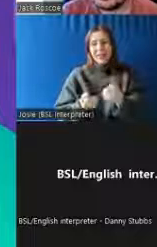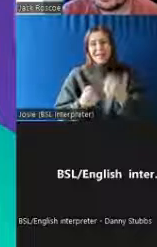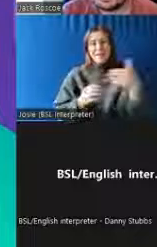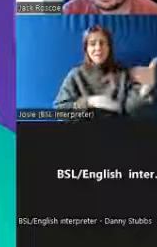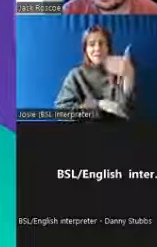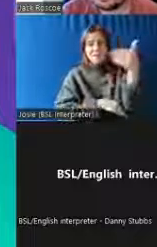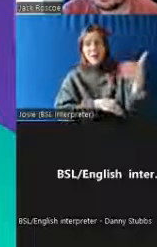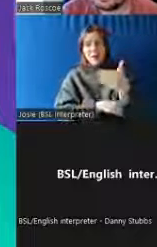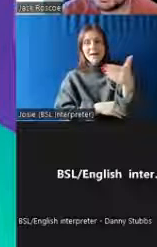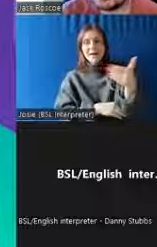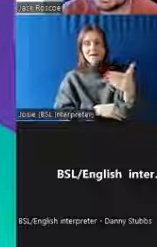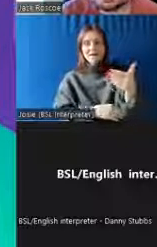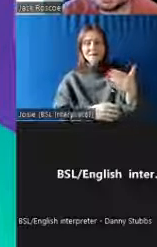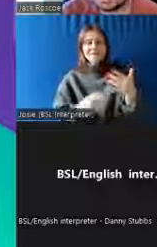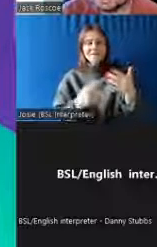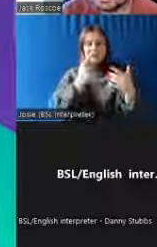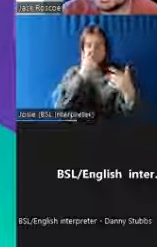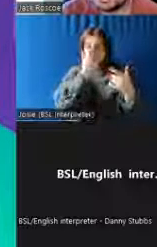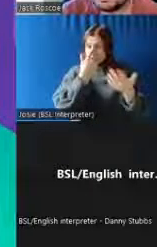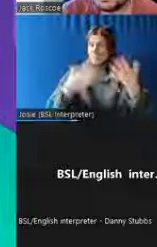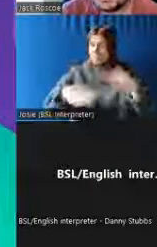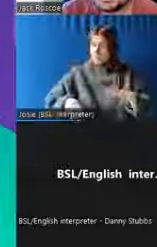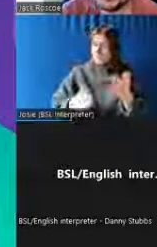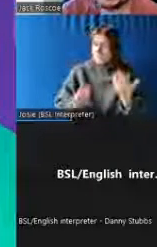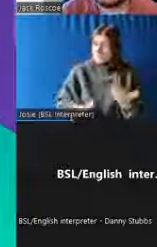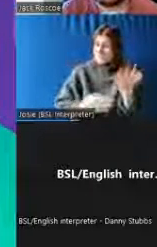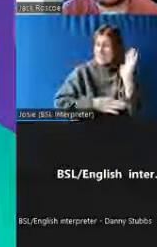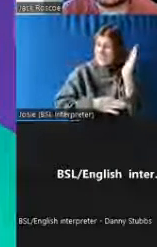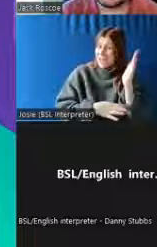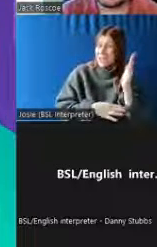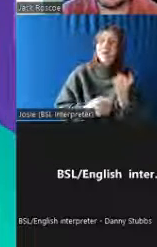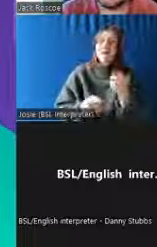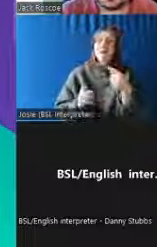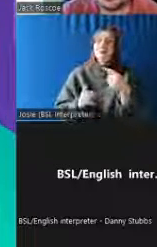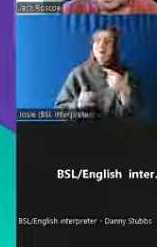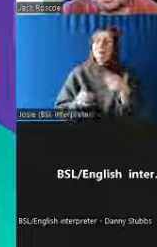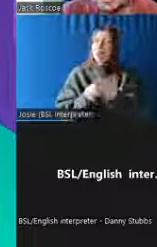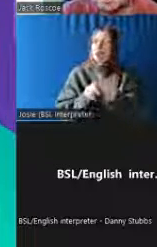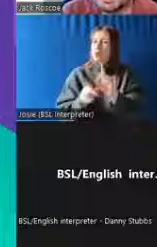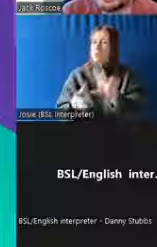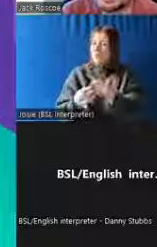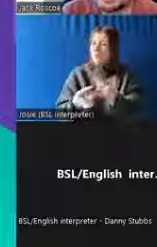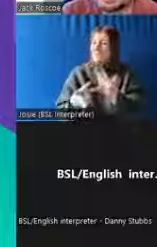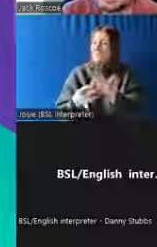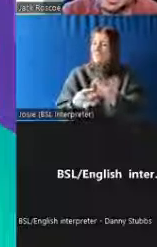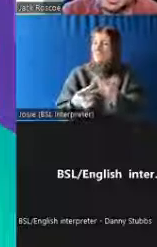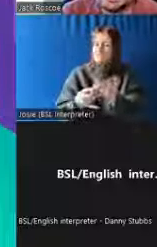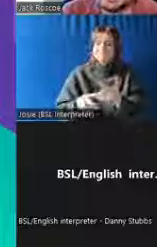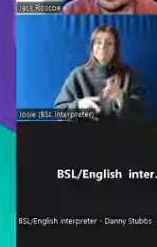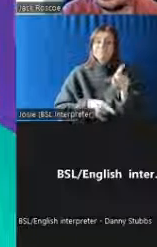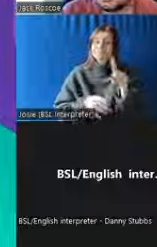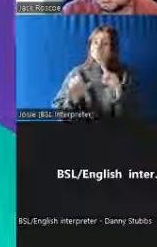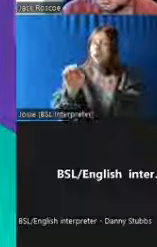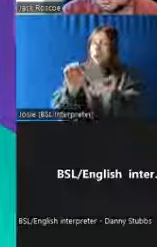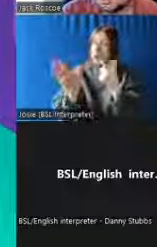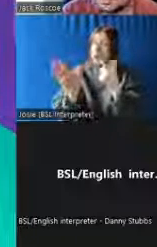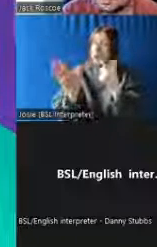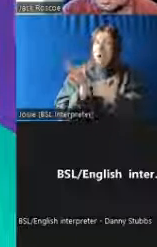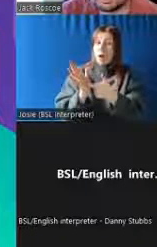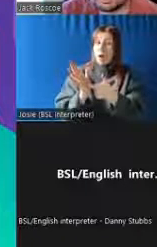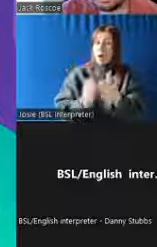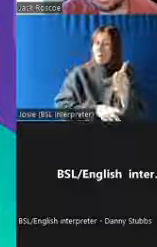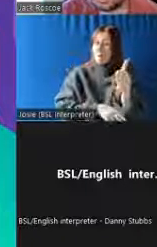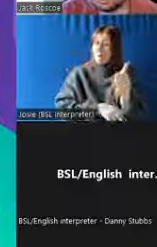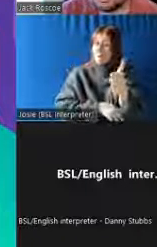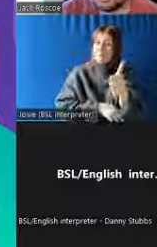a few links to some of the things I'm talking about today as well. So you can scan that QR code, you can follow that link, and I